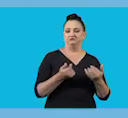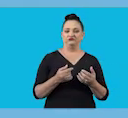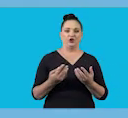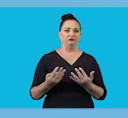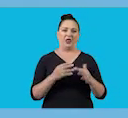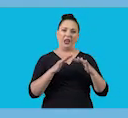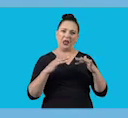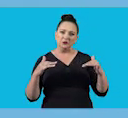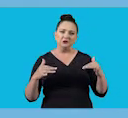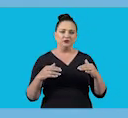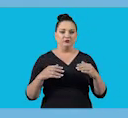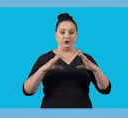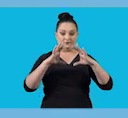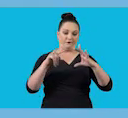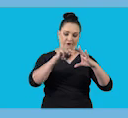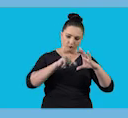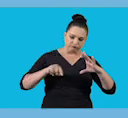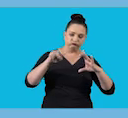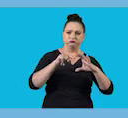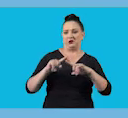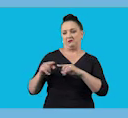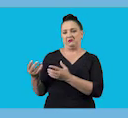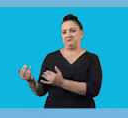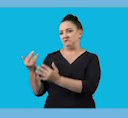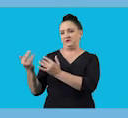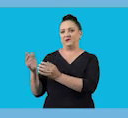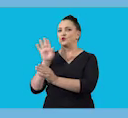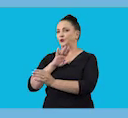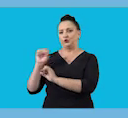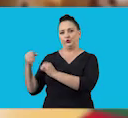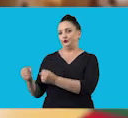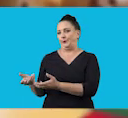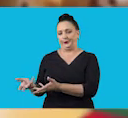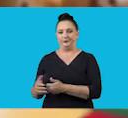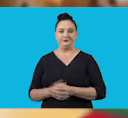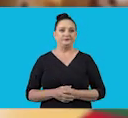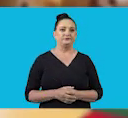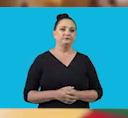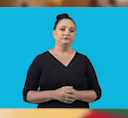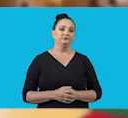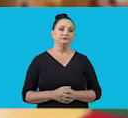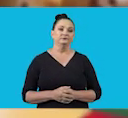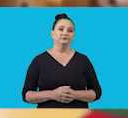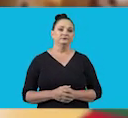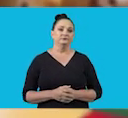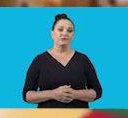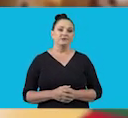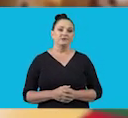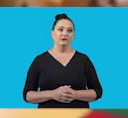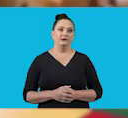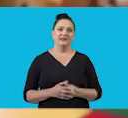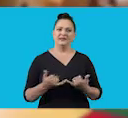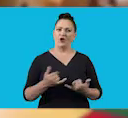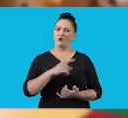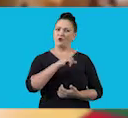in a liquid, it takes the shape of the container. However, in a gas, it's just random, there's no definite shape. Moving right